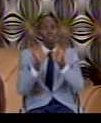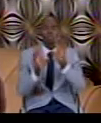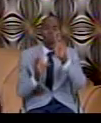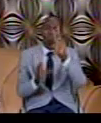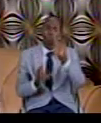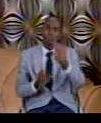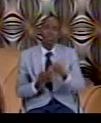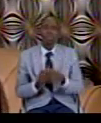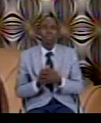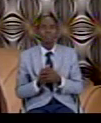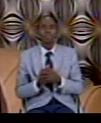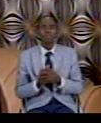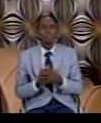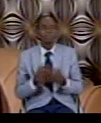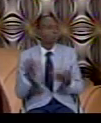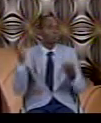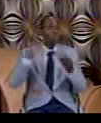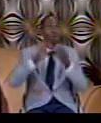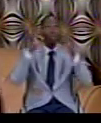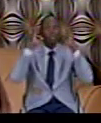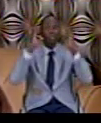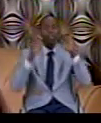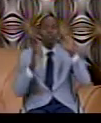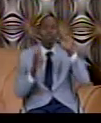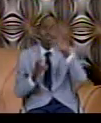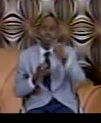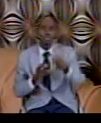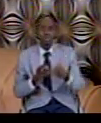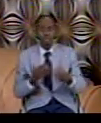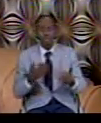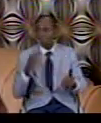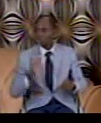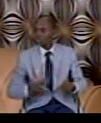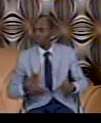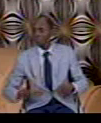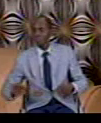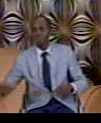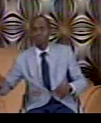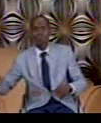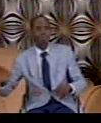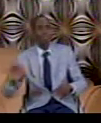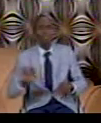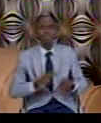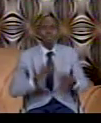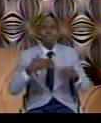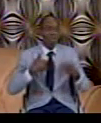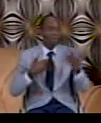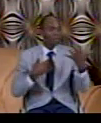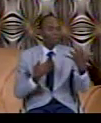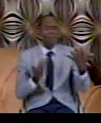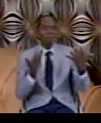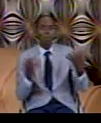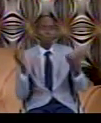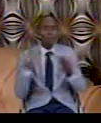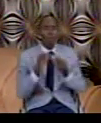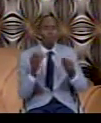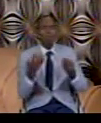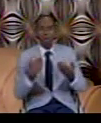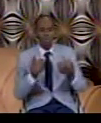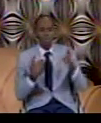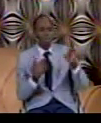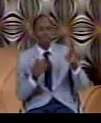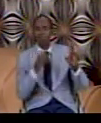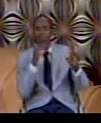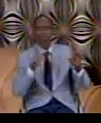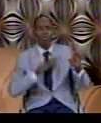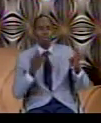No. Extramural studies? No. Children? Children? Children? You have five, you want more yet. You have seven, you